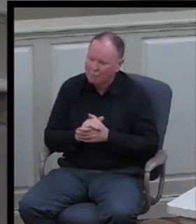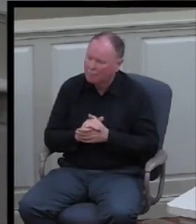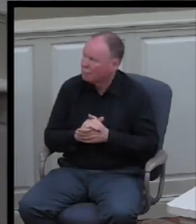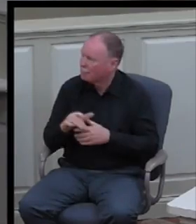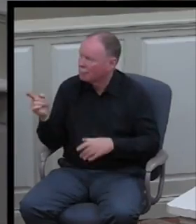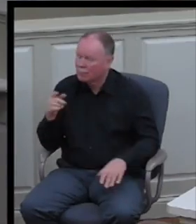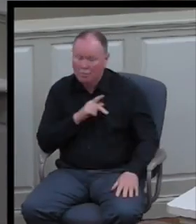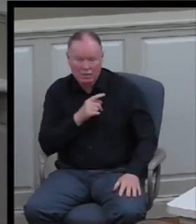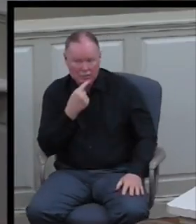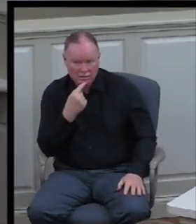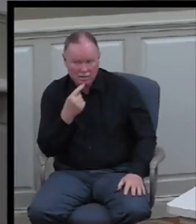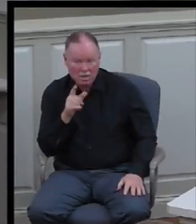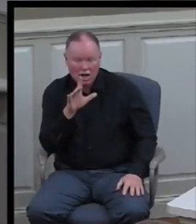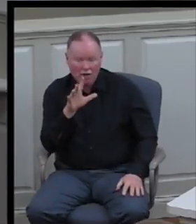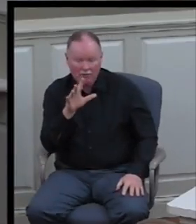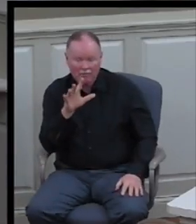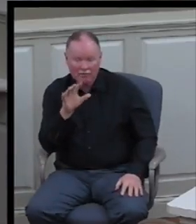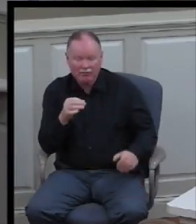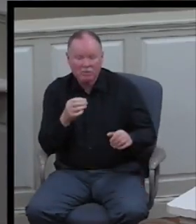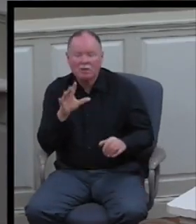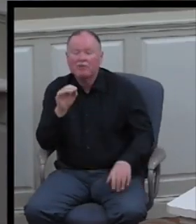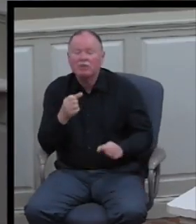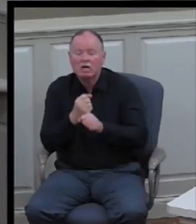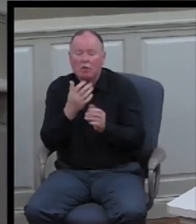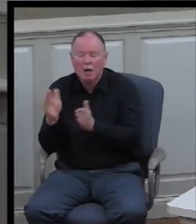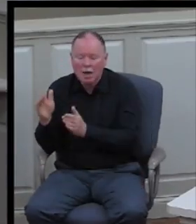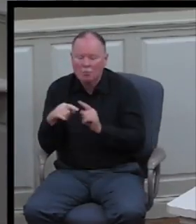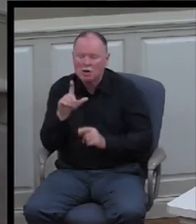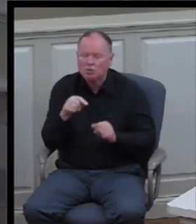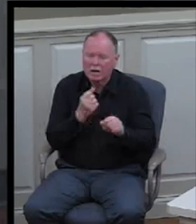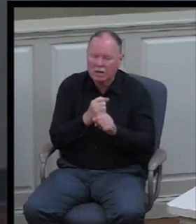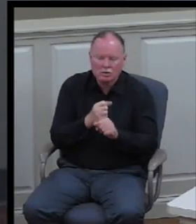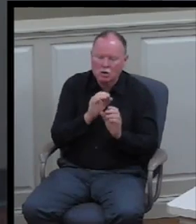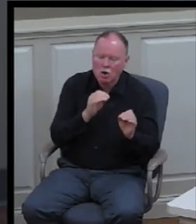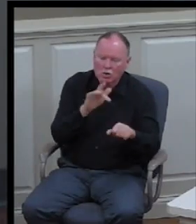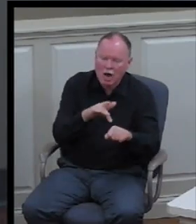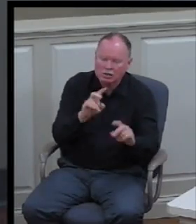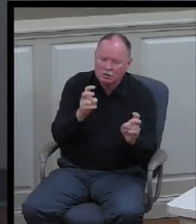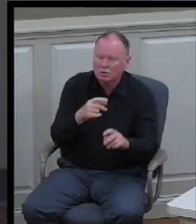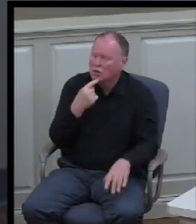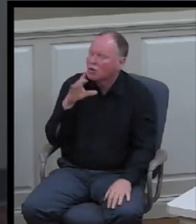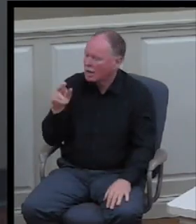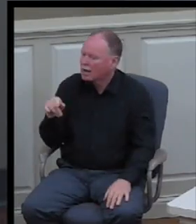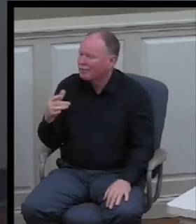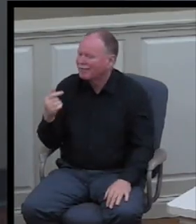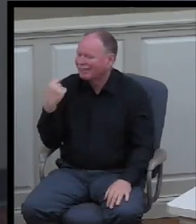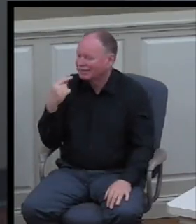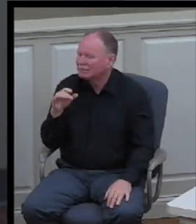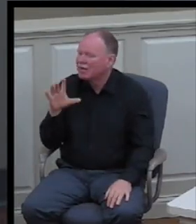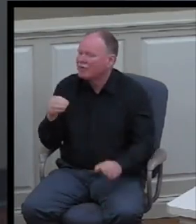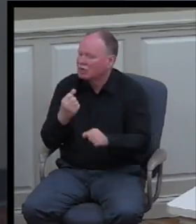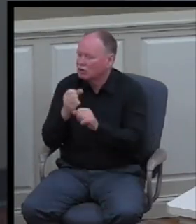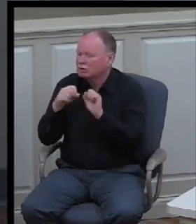And you say 50-year, 20-year no touch. What does that mean? For 50 years, well, next door is a 50-year station. Right. It's outlived